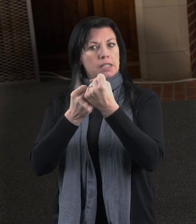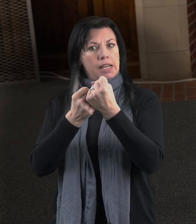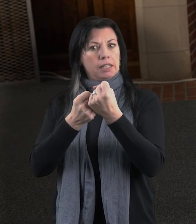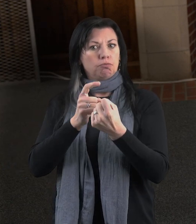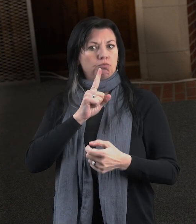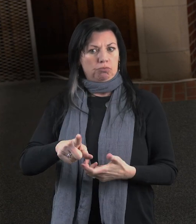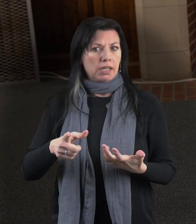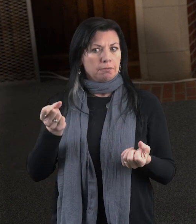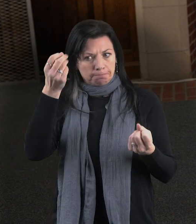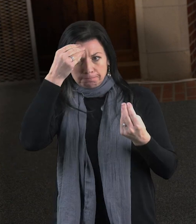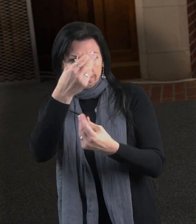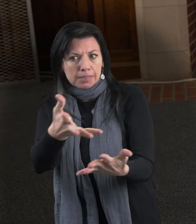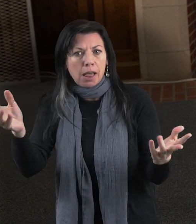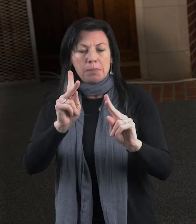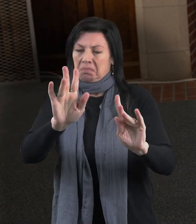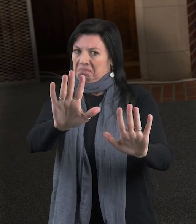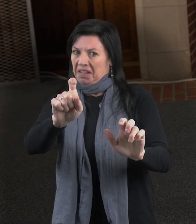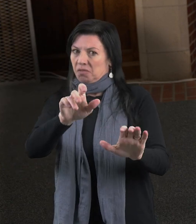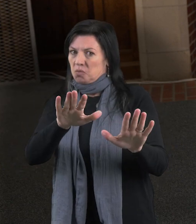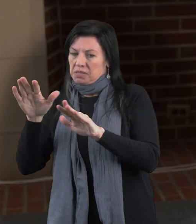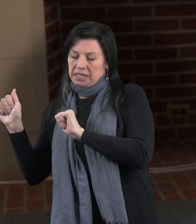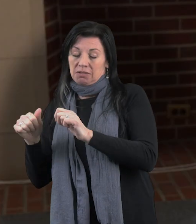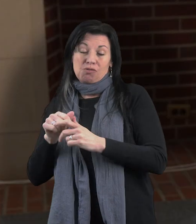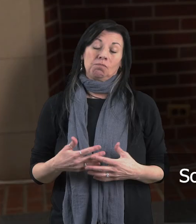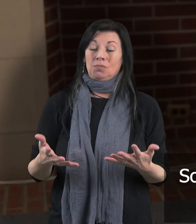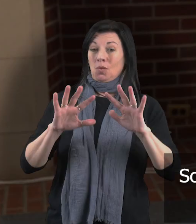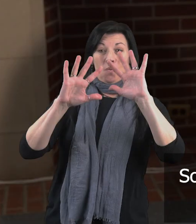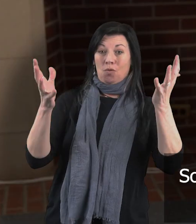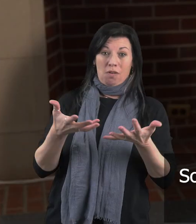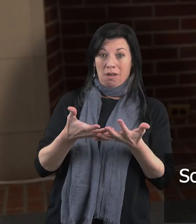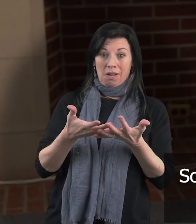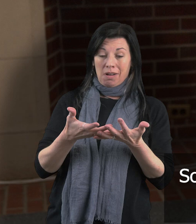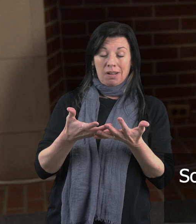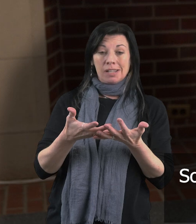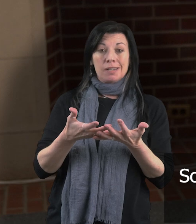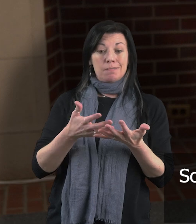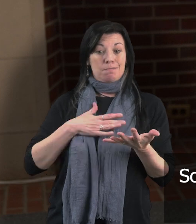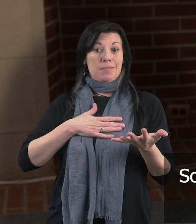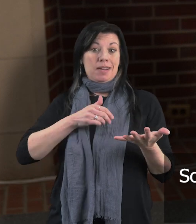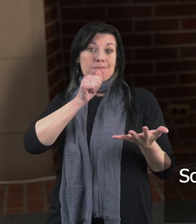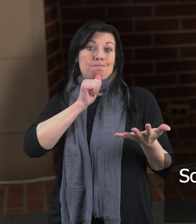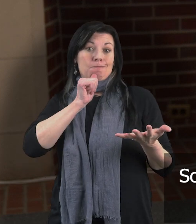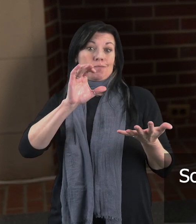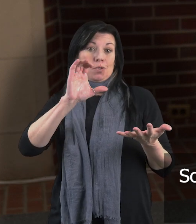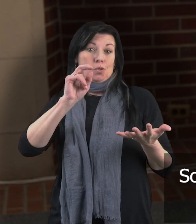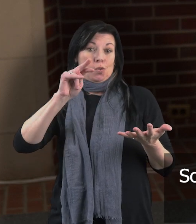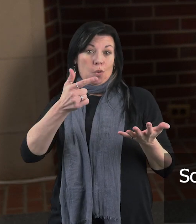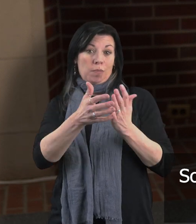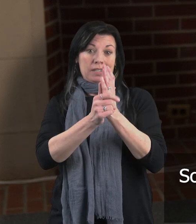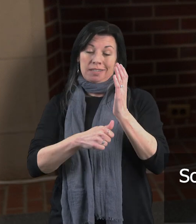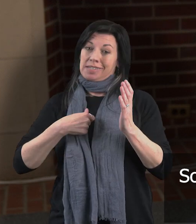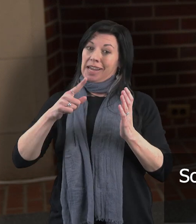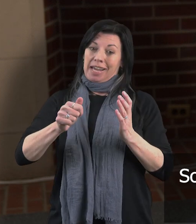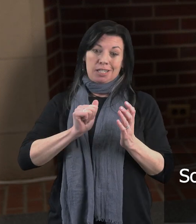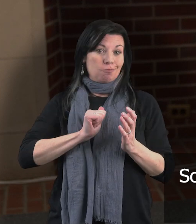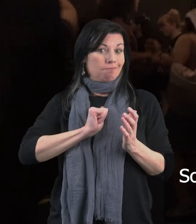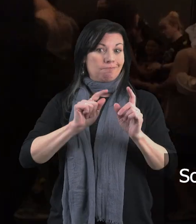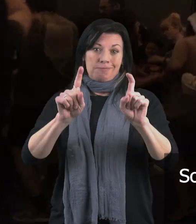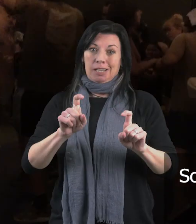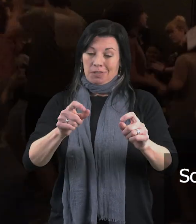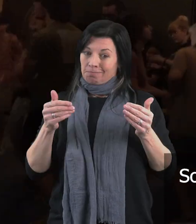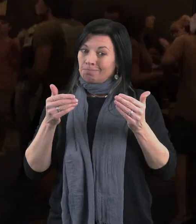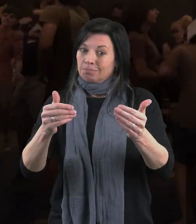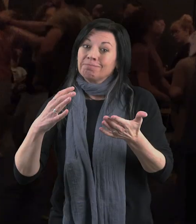to advocate that I needed to leave the area. So overall, I had to put my coping skills to the test at that